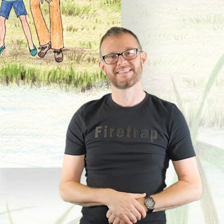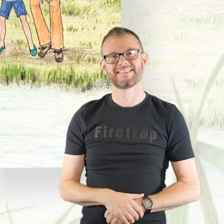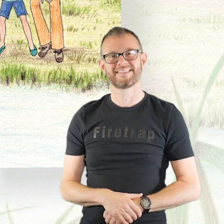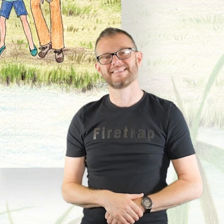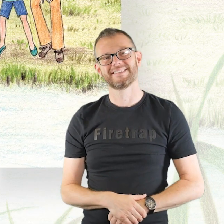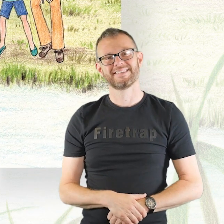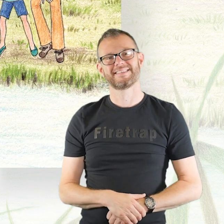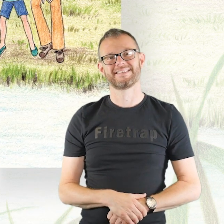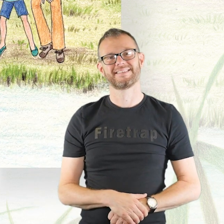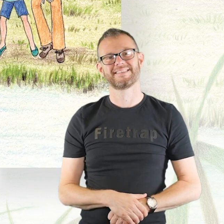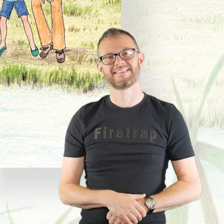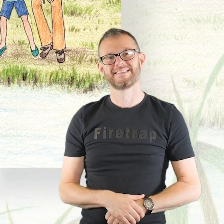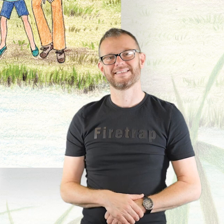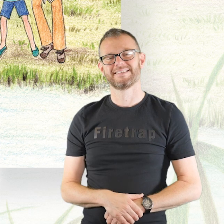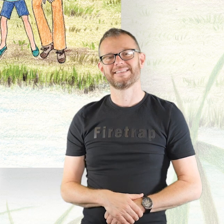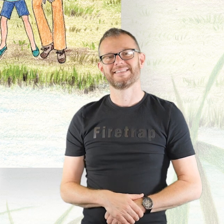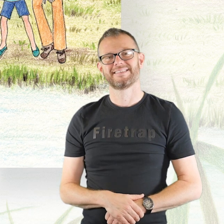Stour Valley Path.